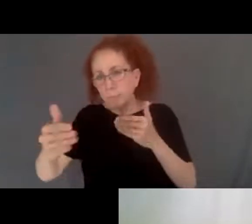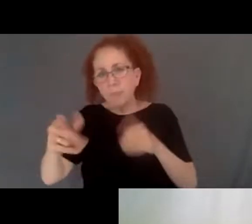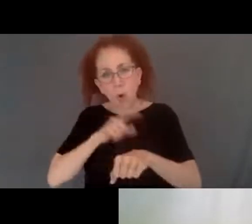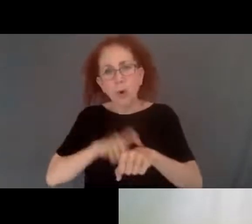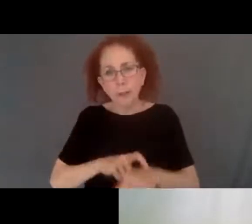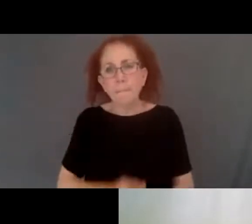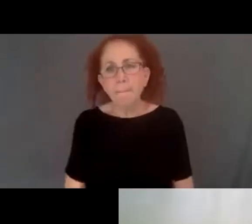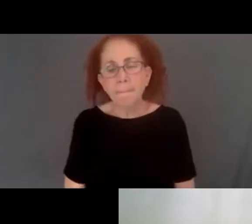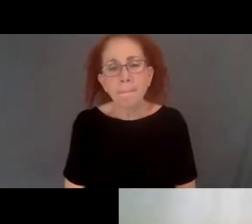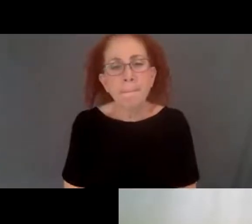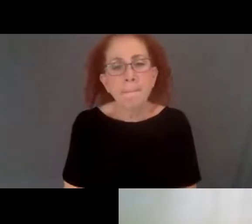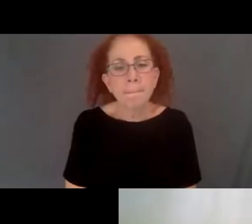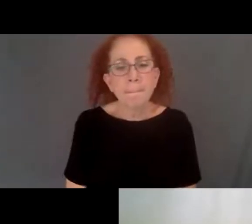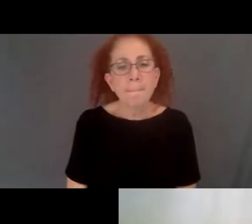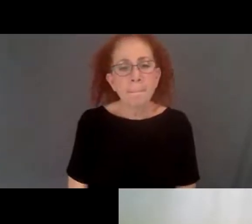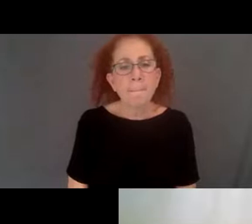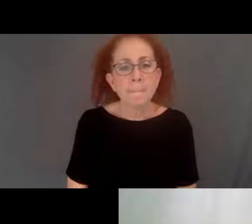cases.